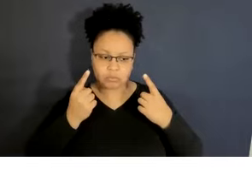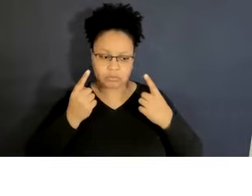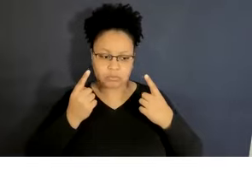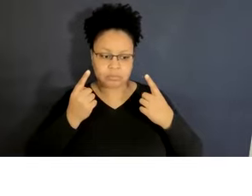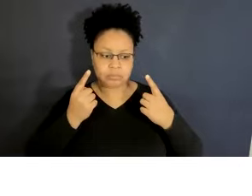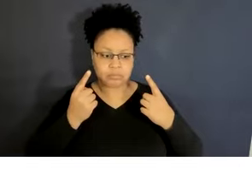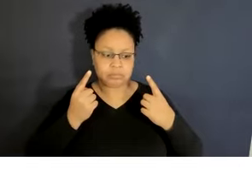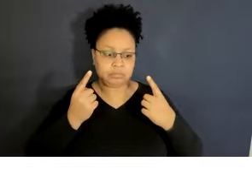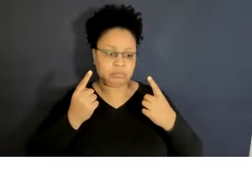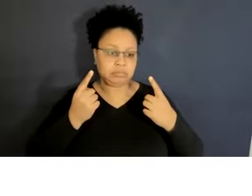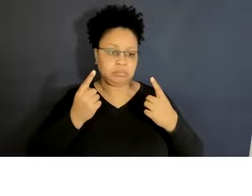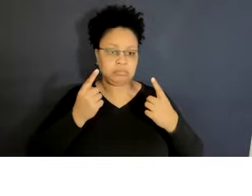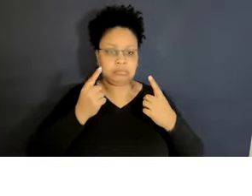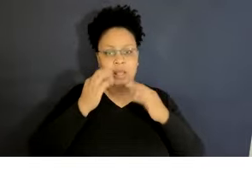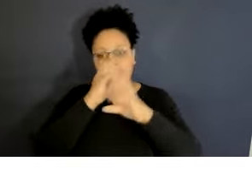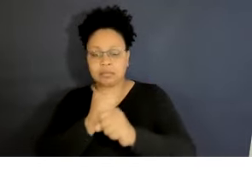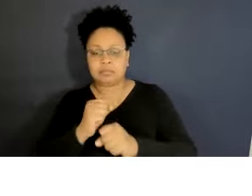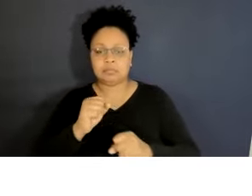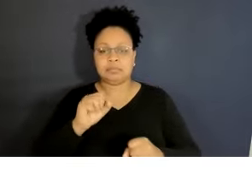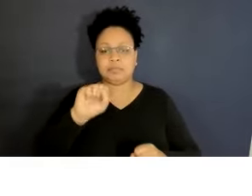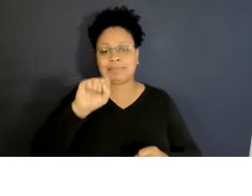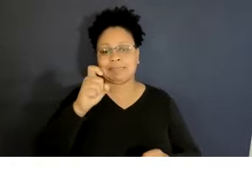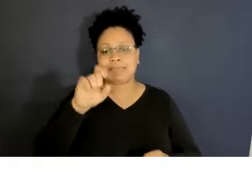attractive or sexy. We don't